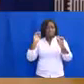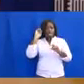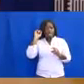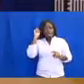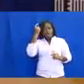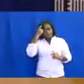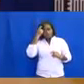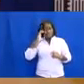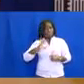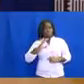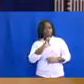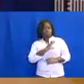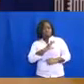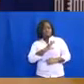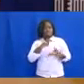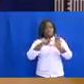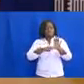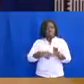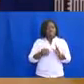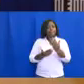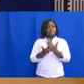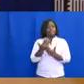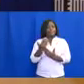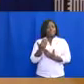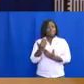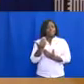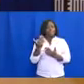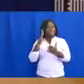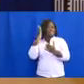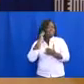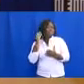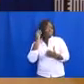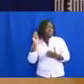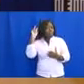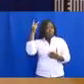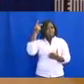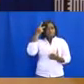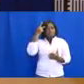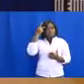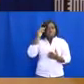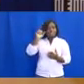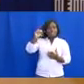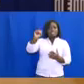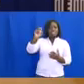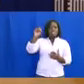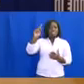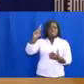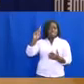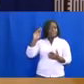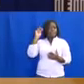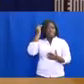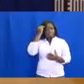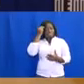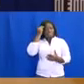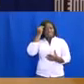Government Committee, chaired by the sagacious, experienced politician, the Senior Minister Honorable Yawa Safa